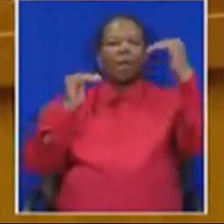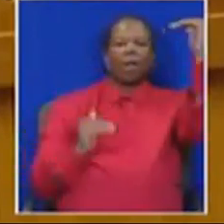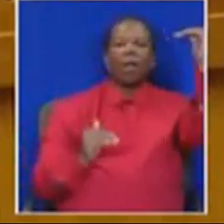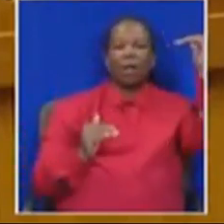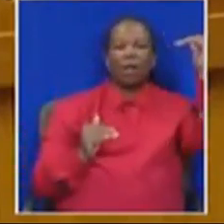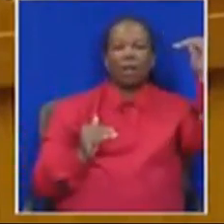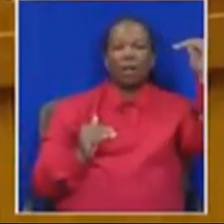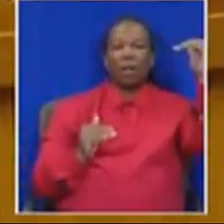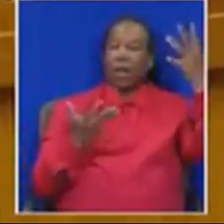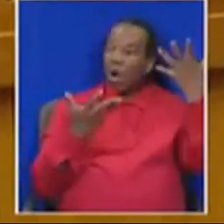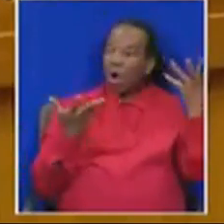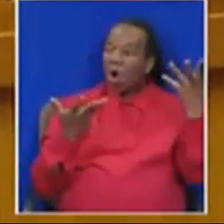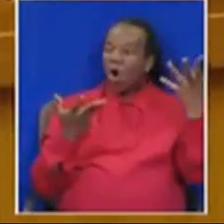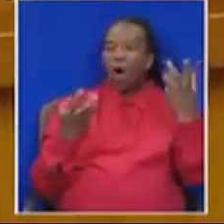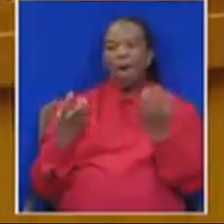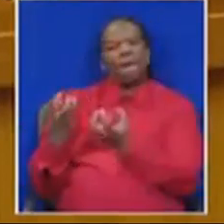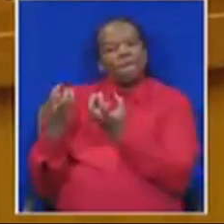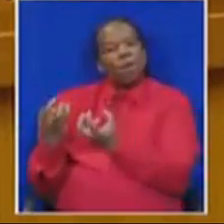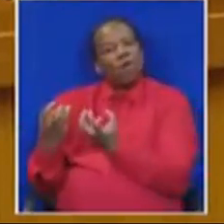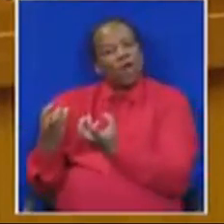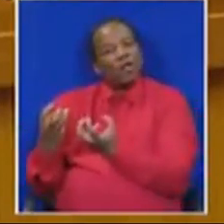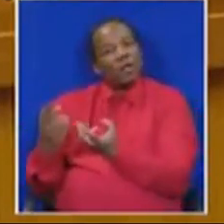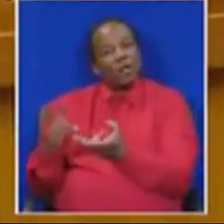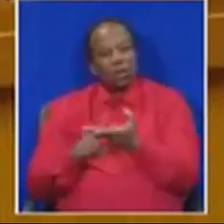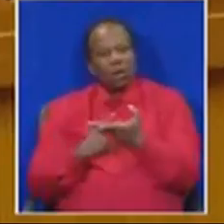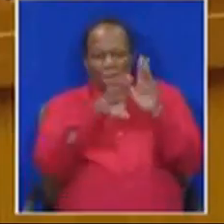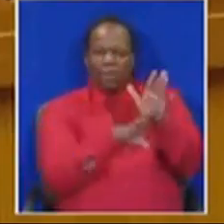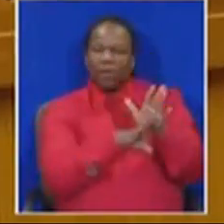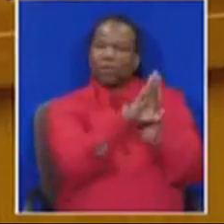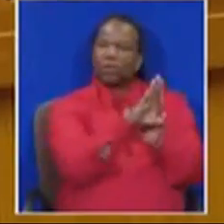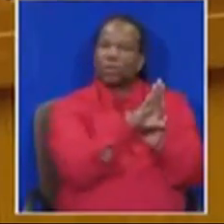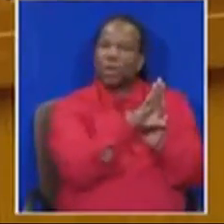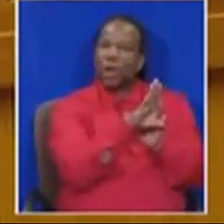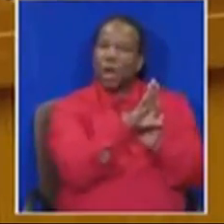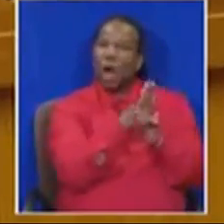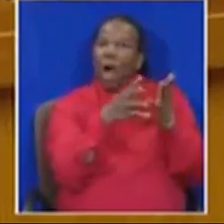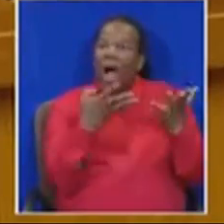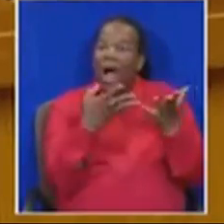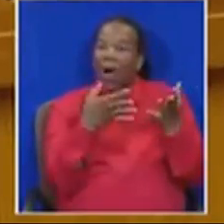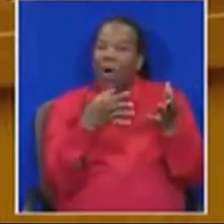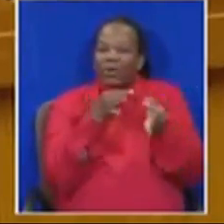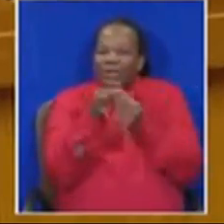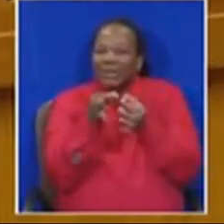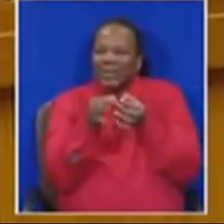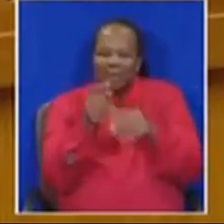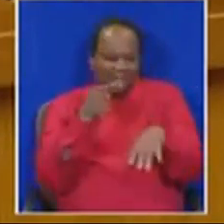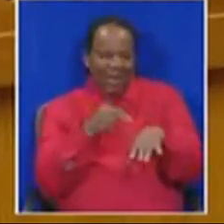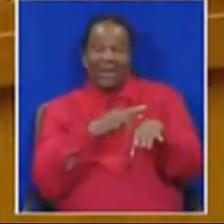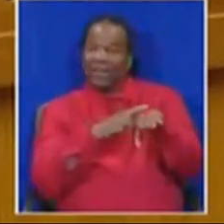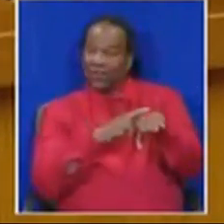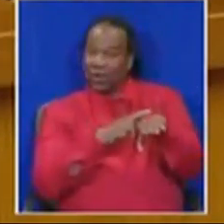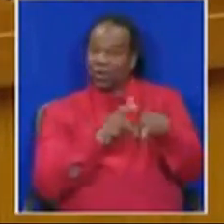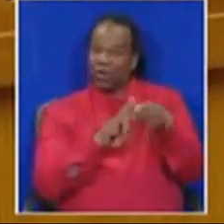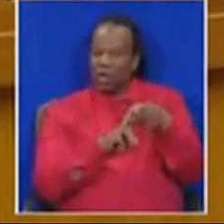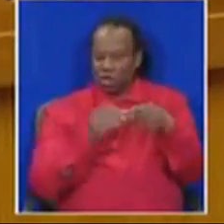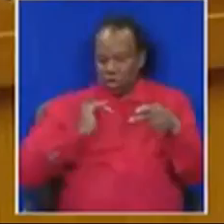poverty and prosperity are still defined by race as well as by gender. We have